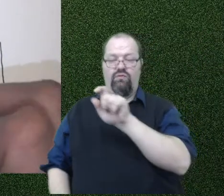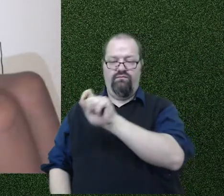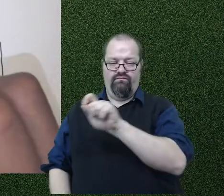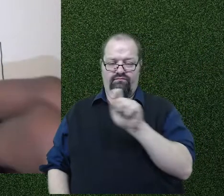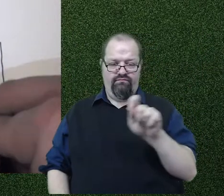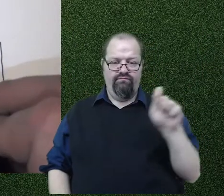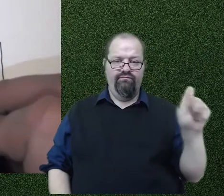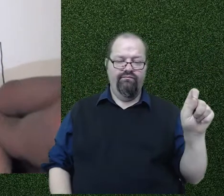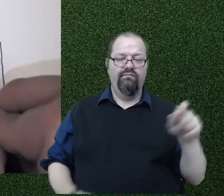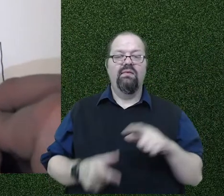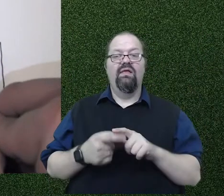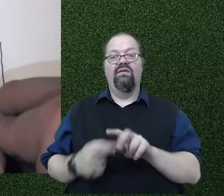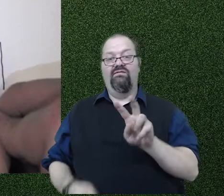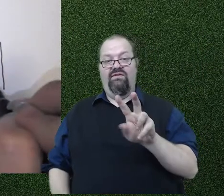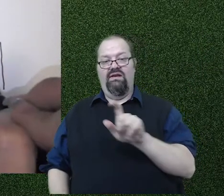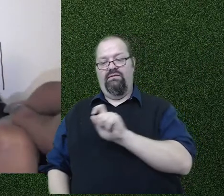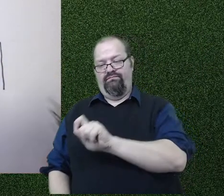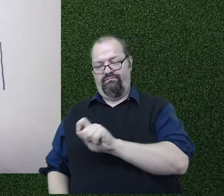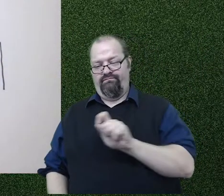of v in the third.